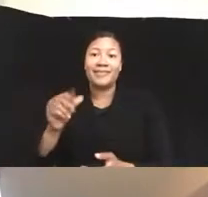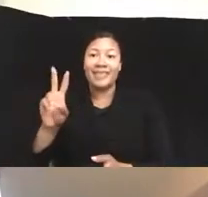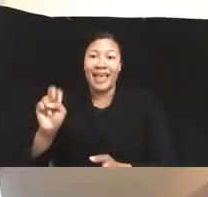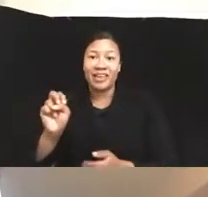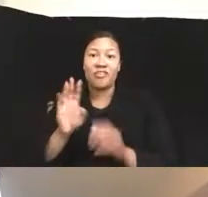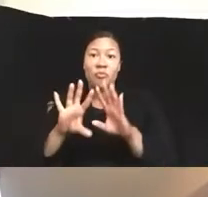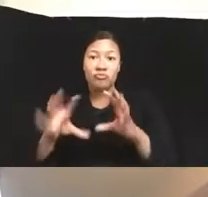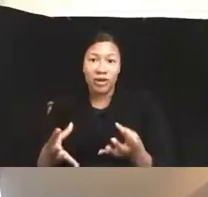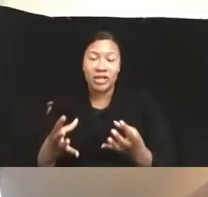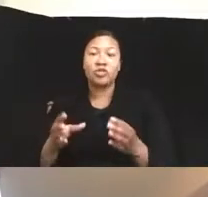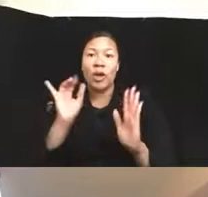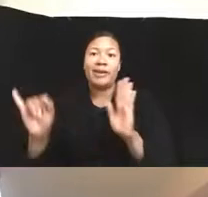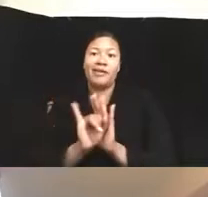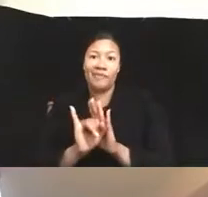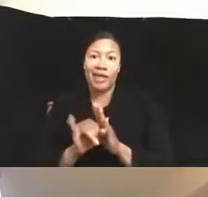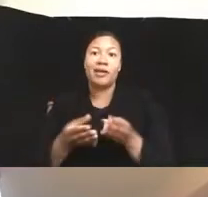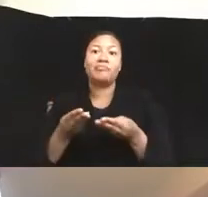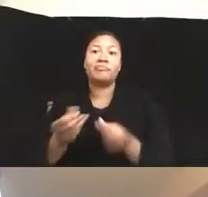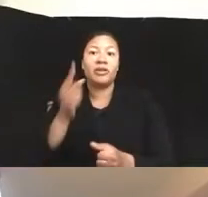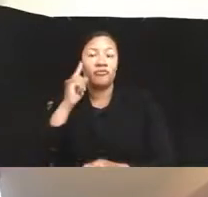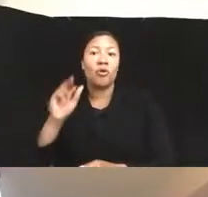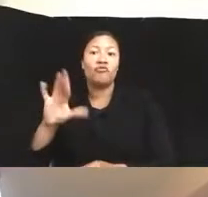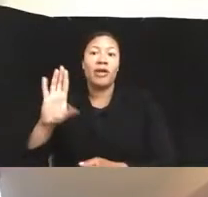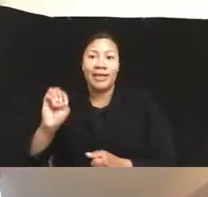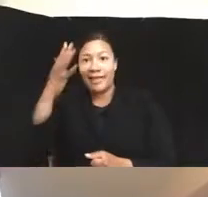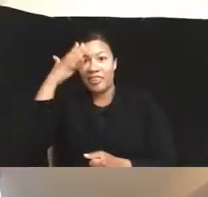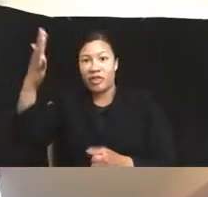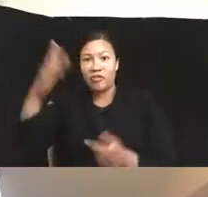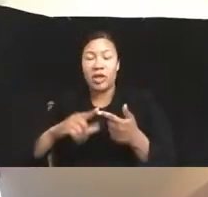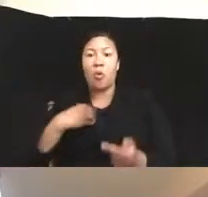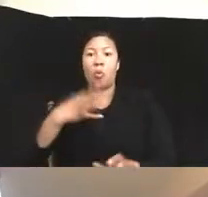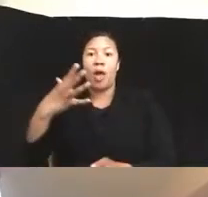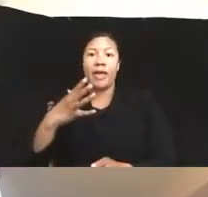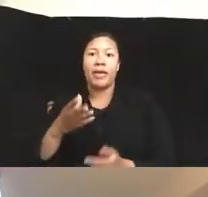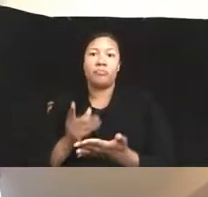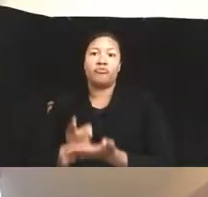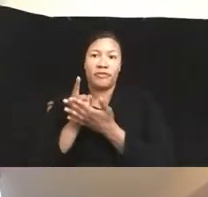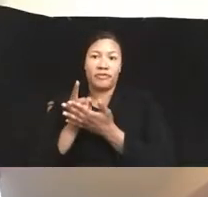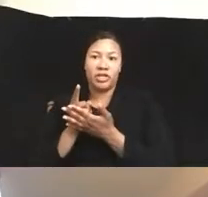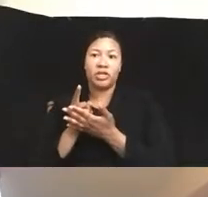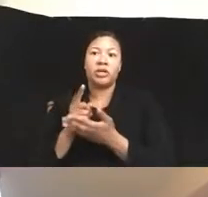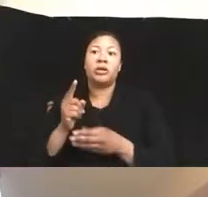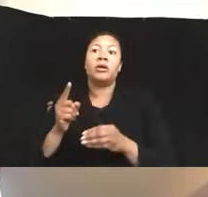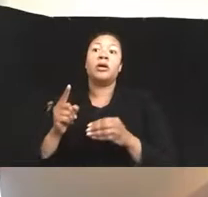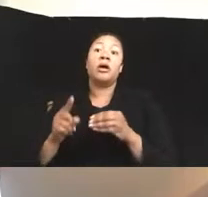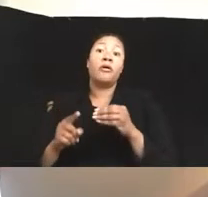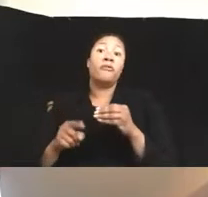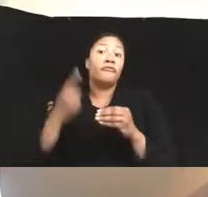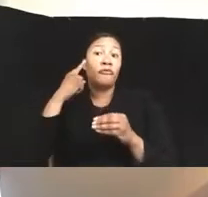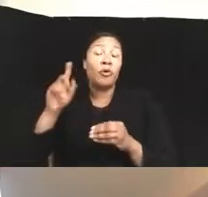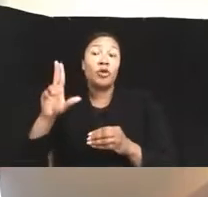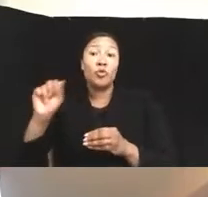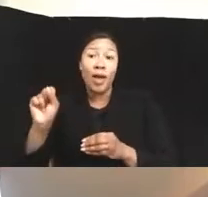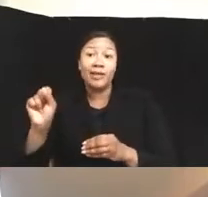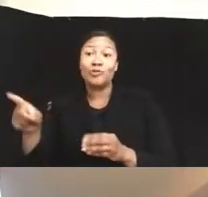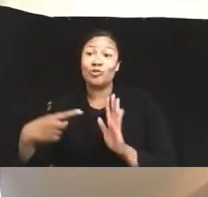related to training on critical race theory, white privilege, or any other theory that posits that the US or any race or ethnicity is, quote,